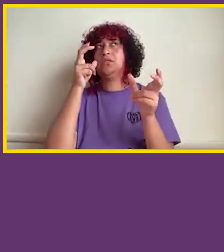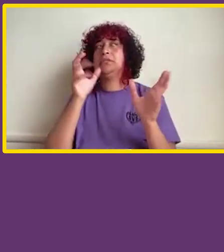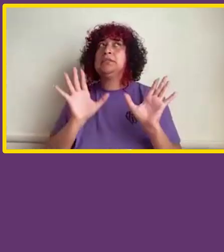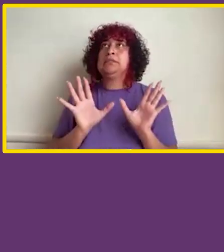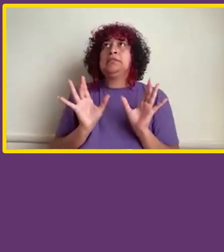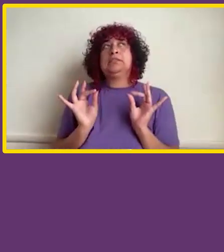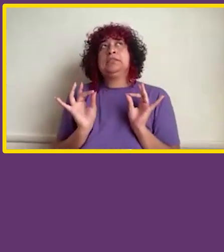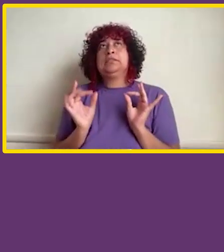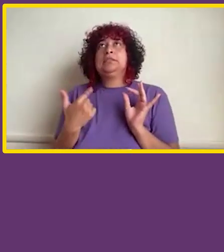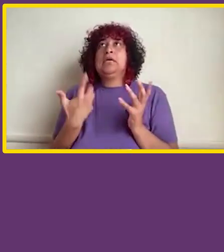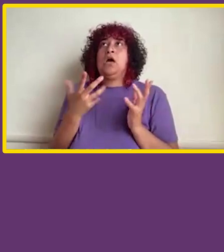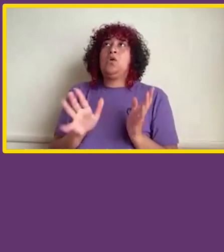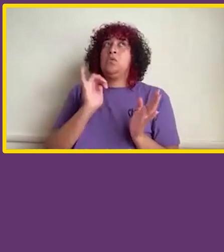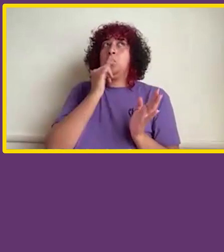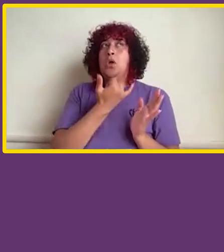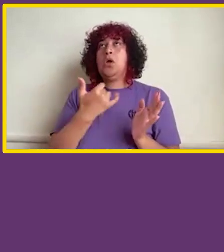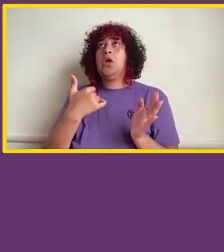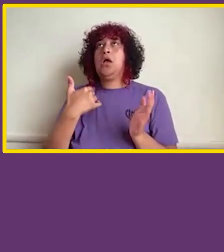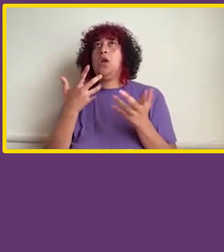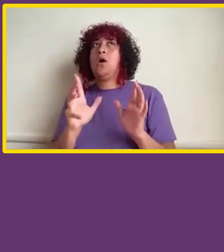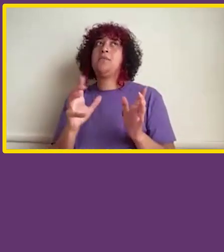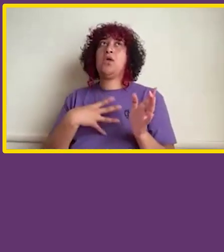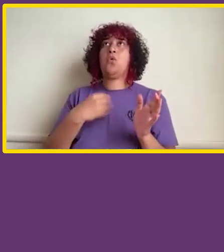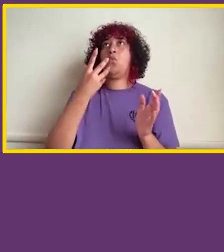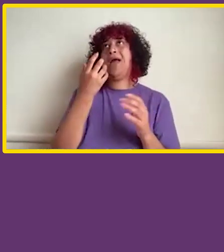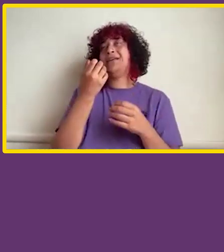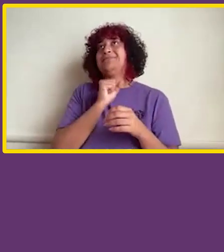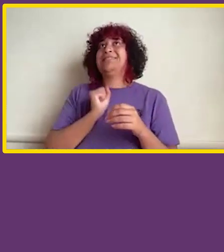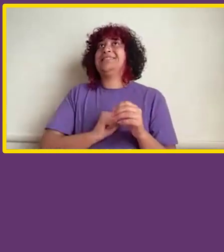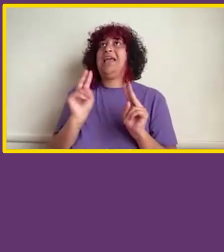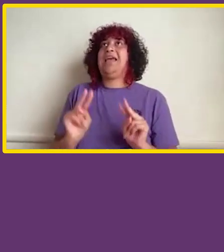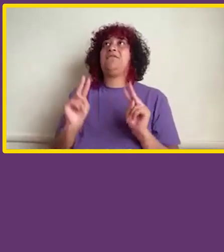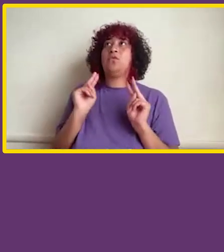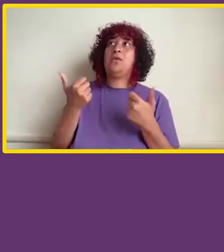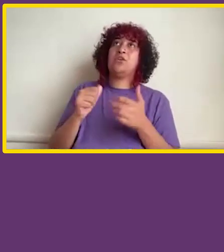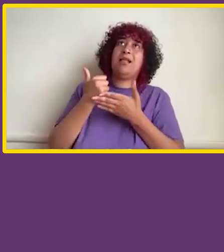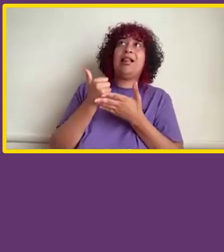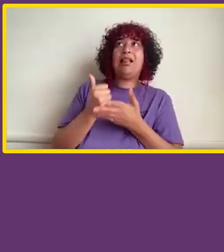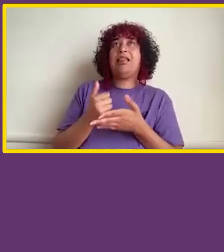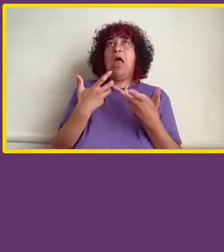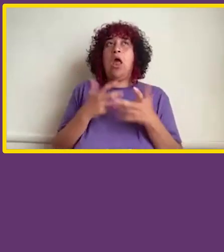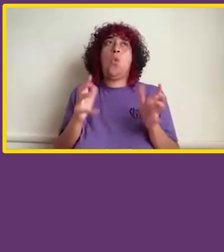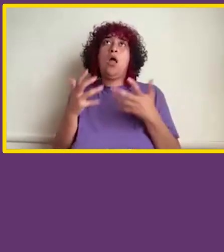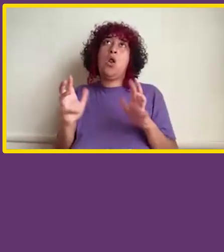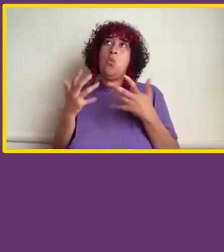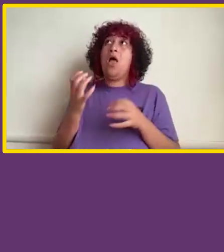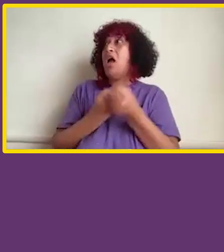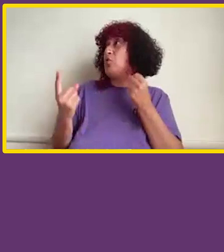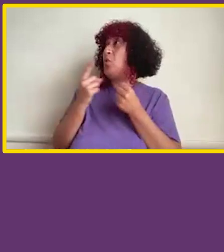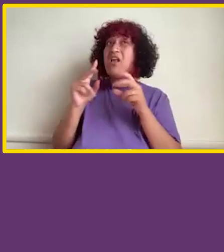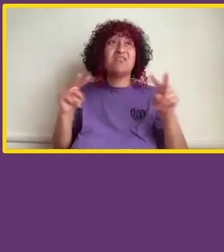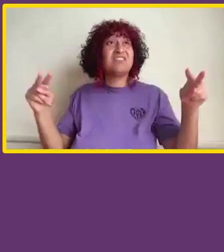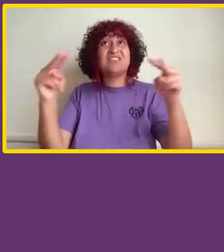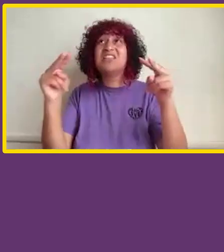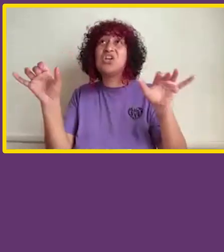to come off the wrong way. I don't want to come off like a savior when I'm really just trying to be helpful. Or I don't want to, you know, everybody else is seeing this, so I'm not going to do